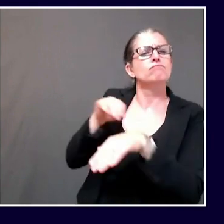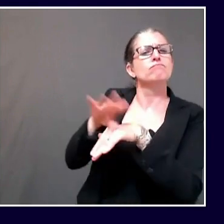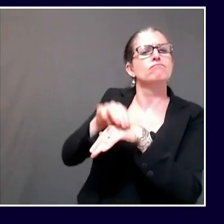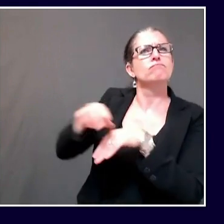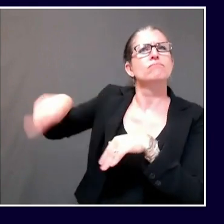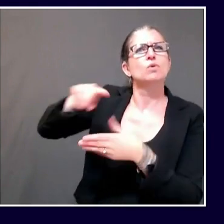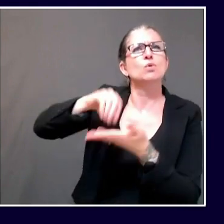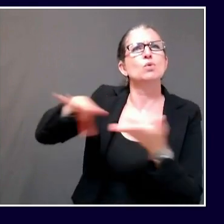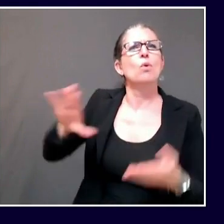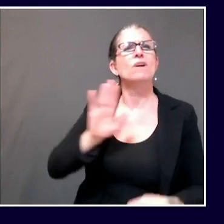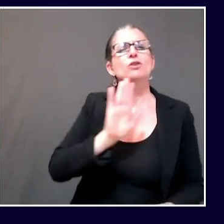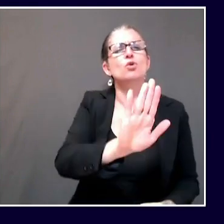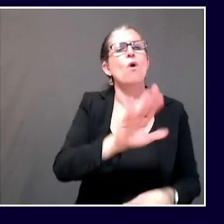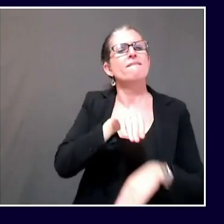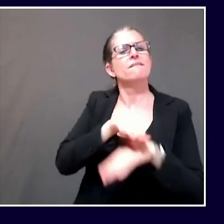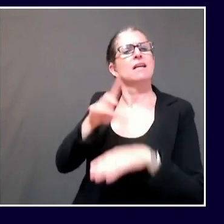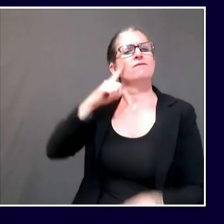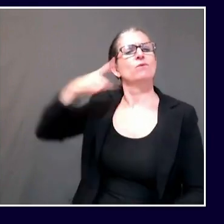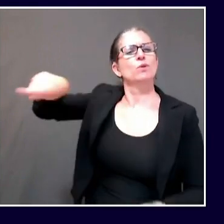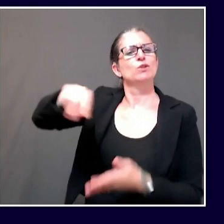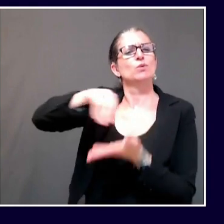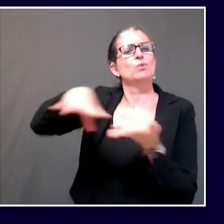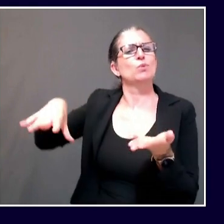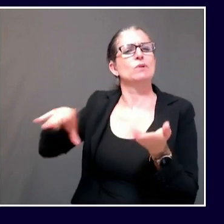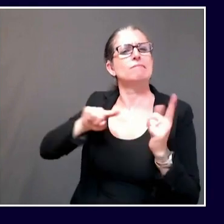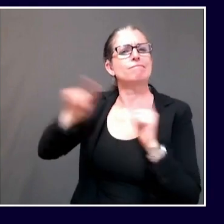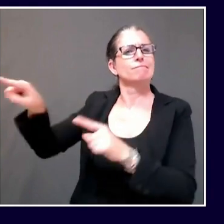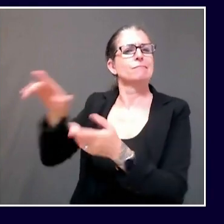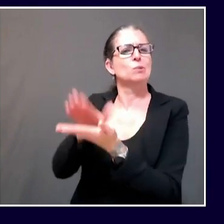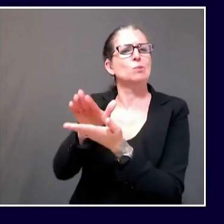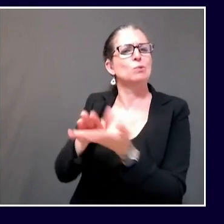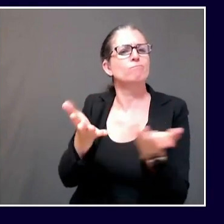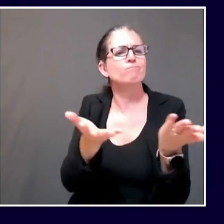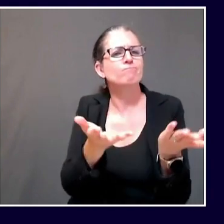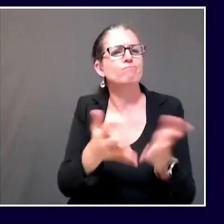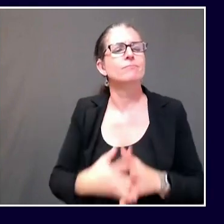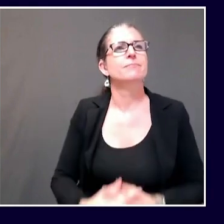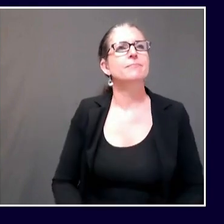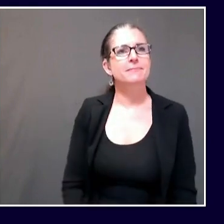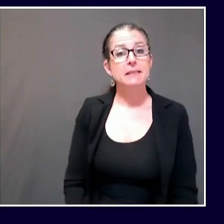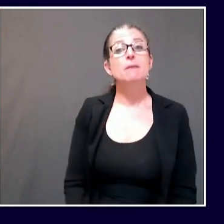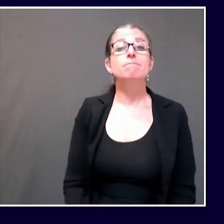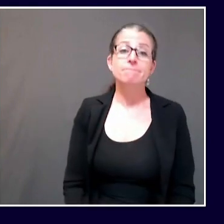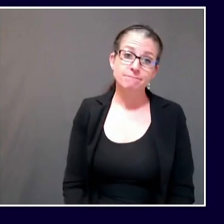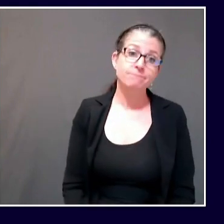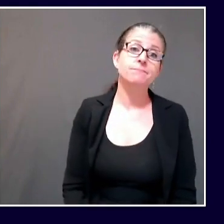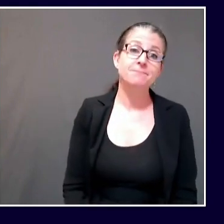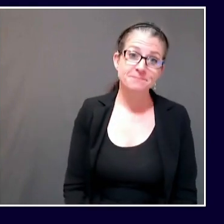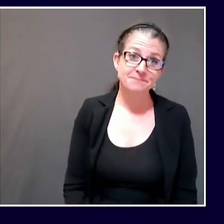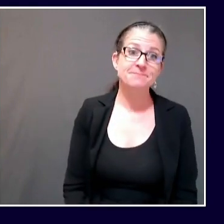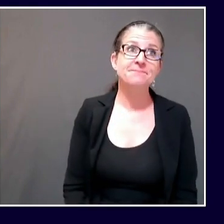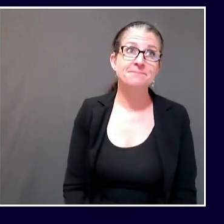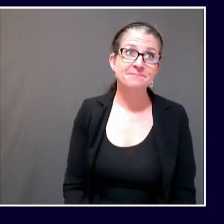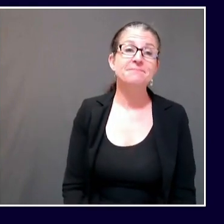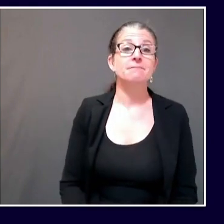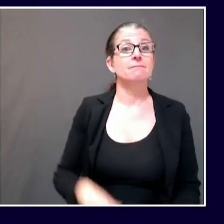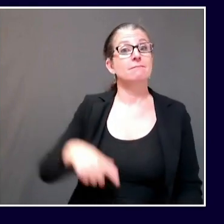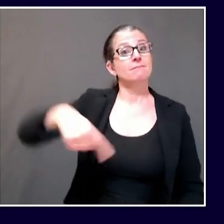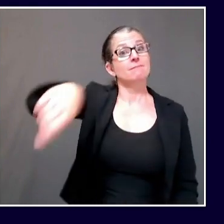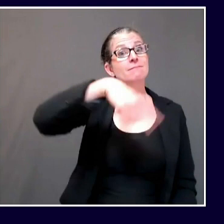advice do you have to students directly? So here's what I'd say to kids who are going back to school right now